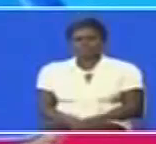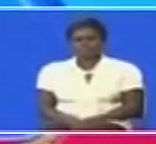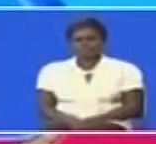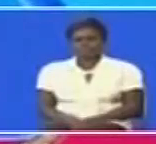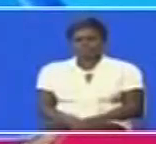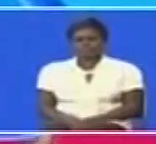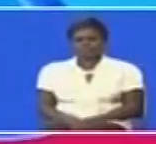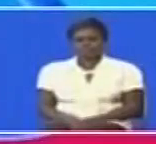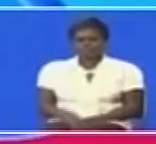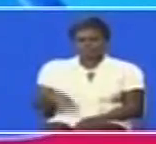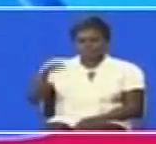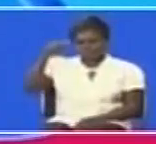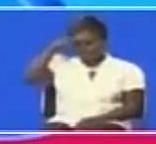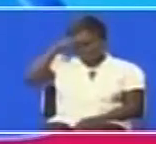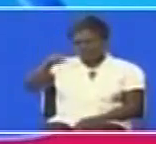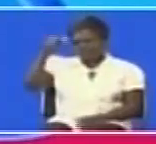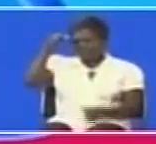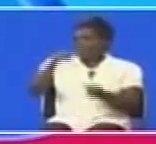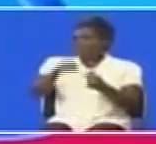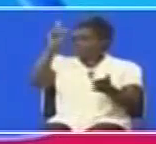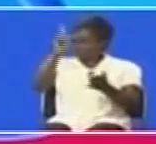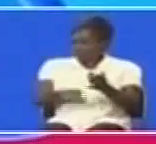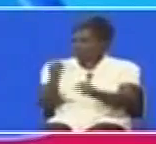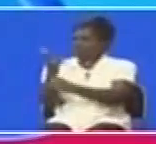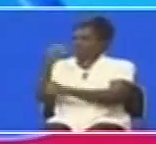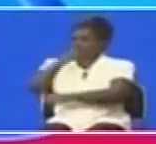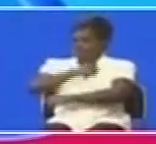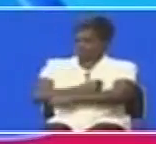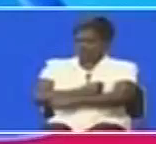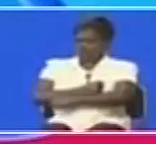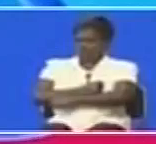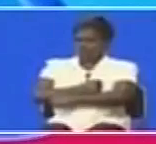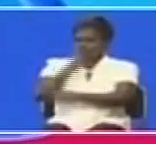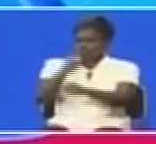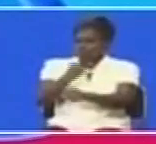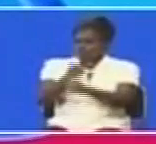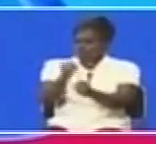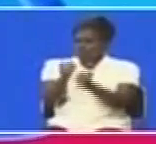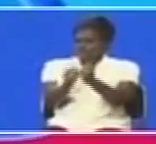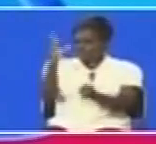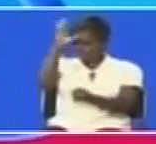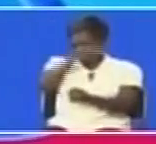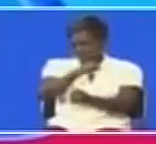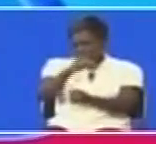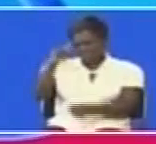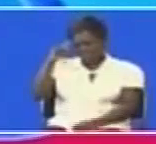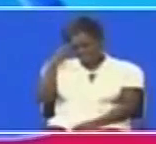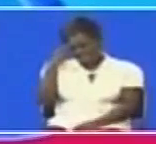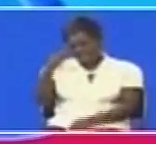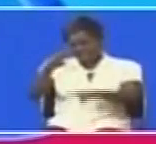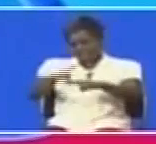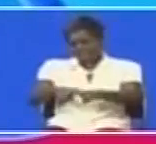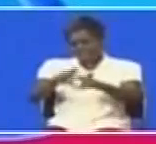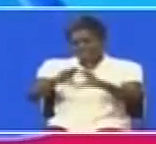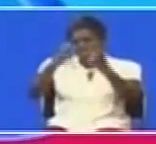What are your worst memories of high school? Were you among those that did not take to some of the science lessons? Now, imagine yourself sitting in a